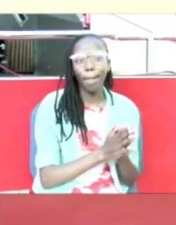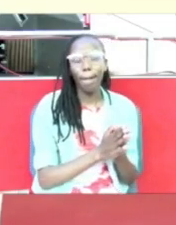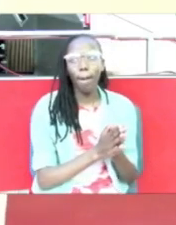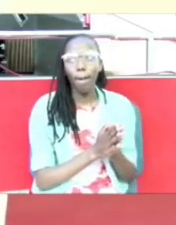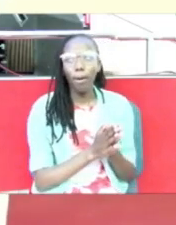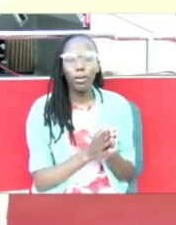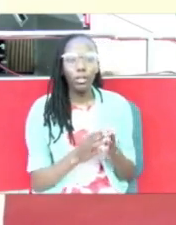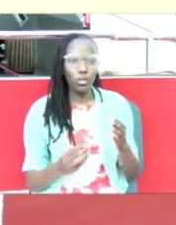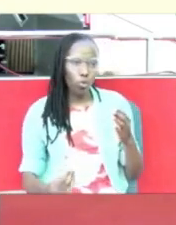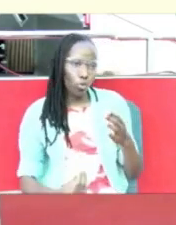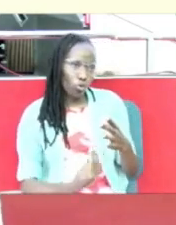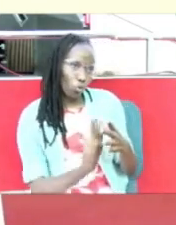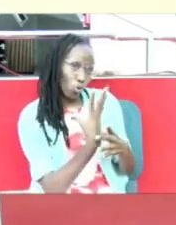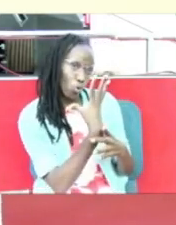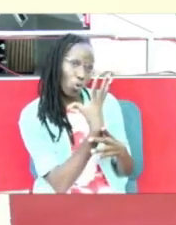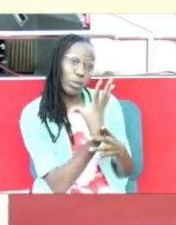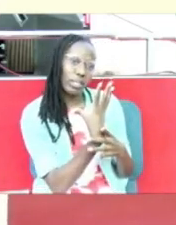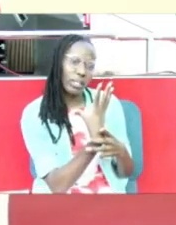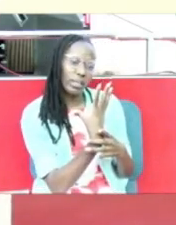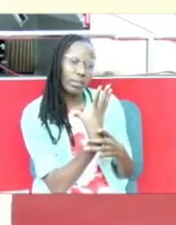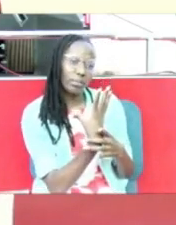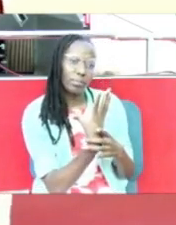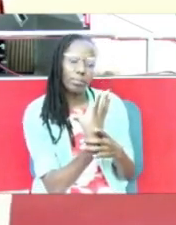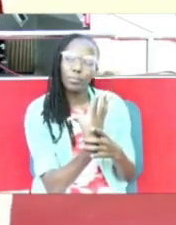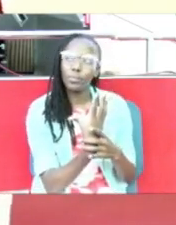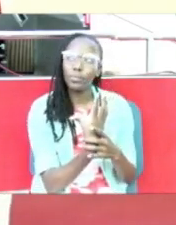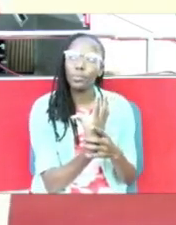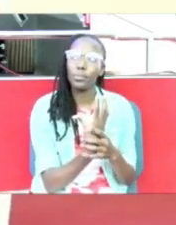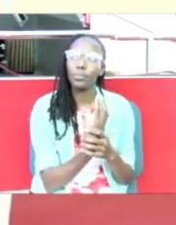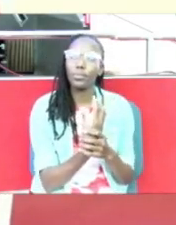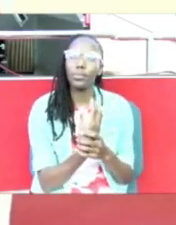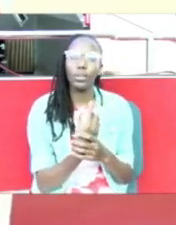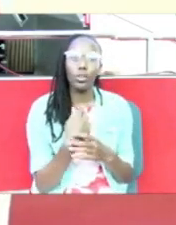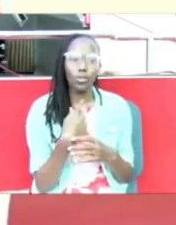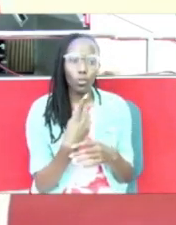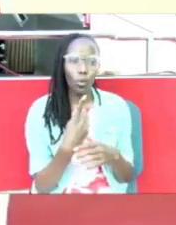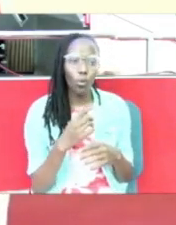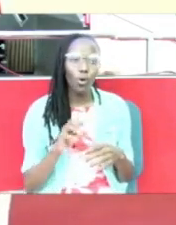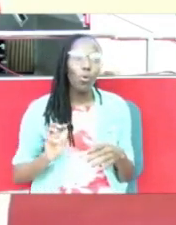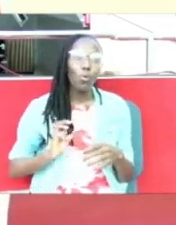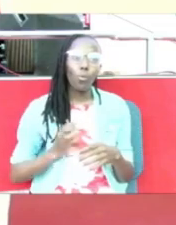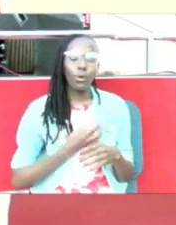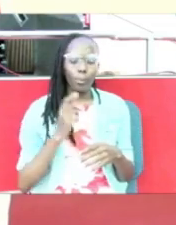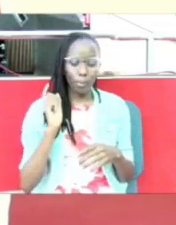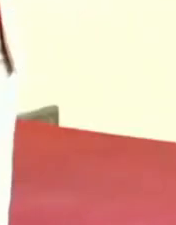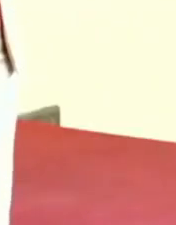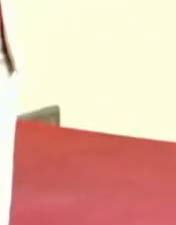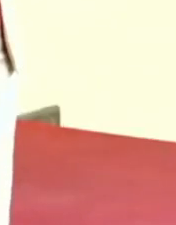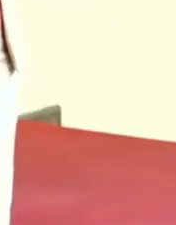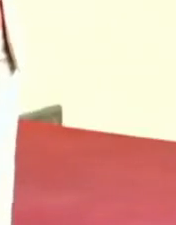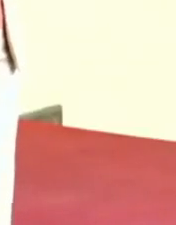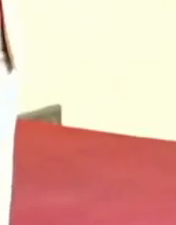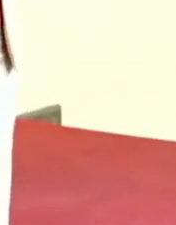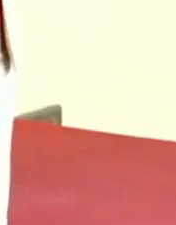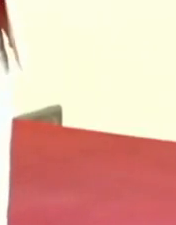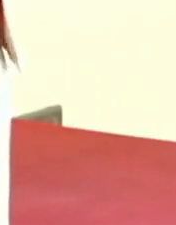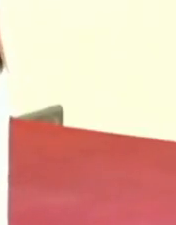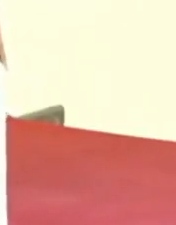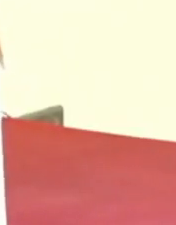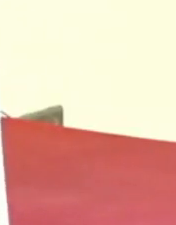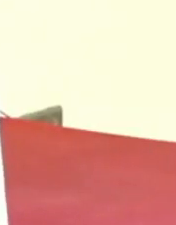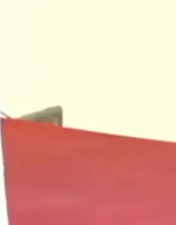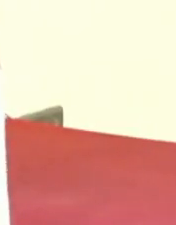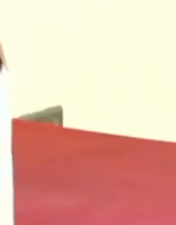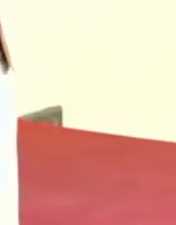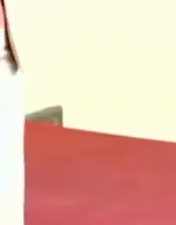was growing roots. Alikuwa anamea mizizi. So, and we need to learn from every experience that we are going through. Tunastahili